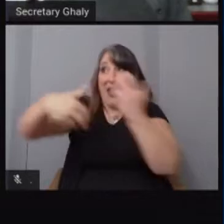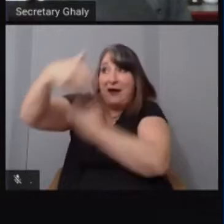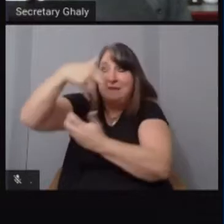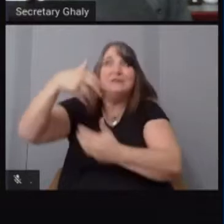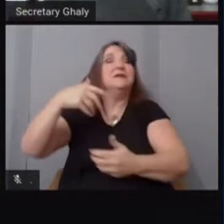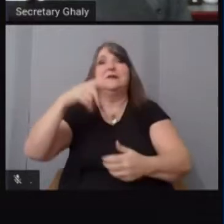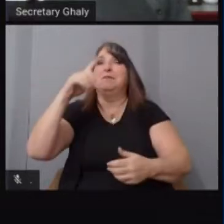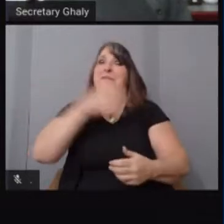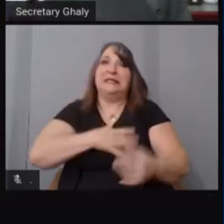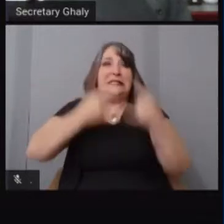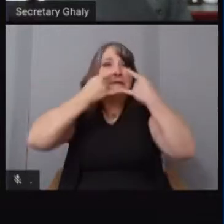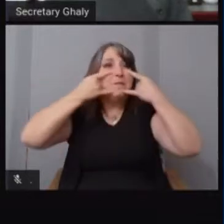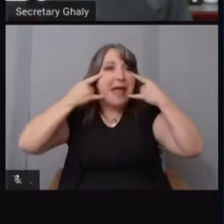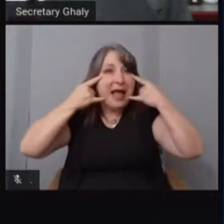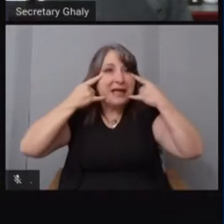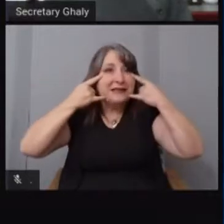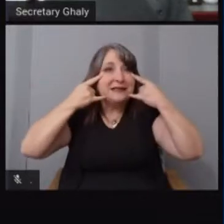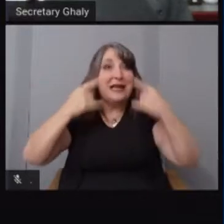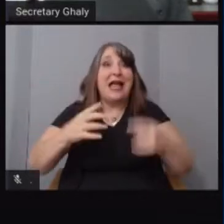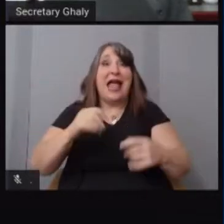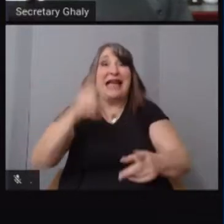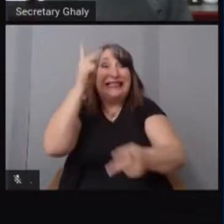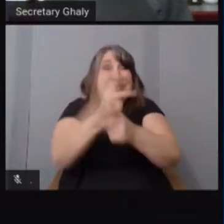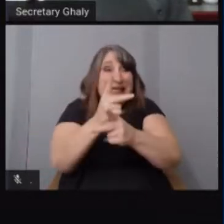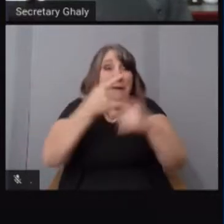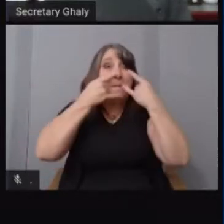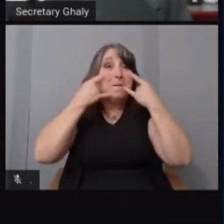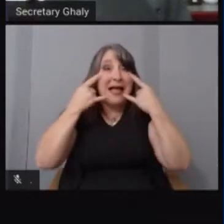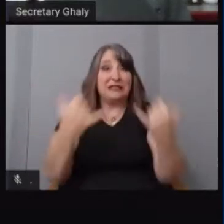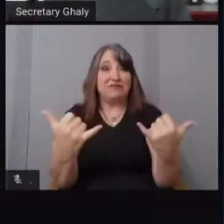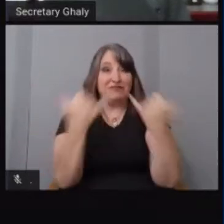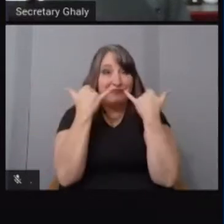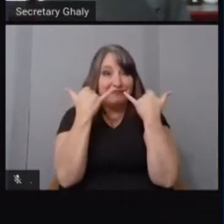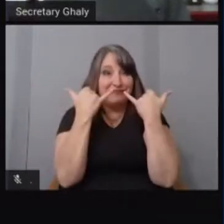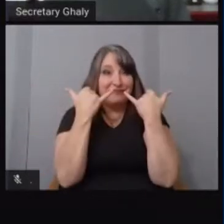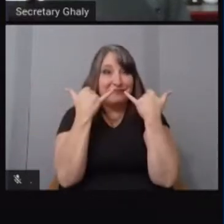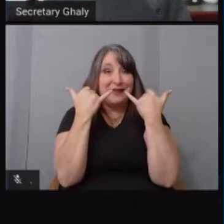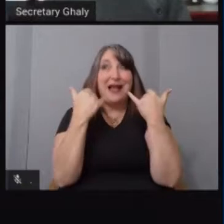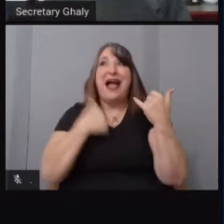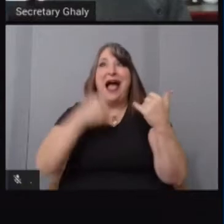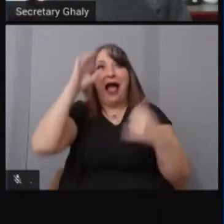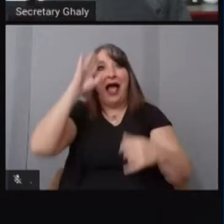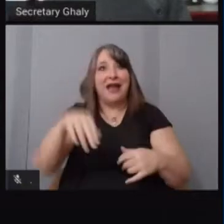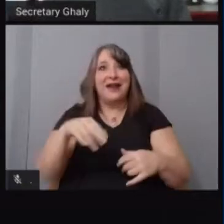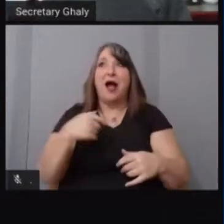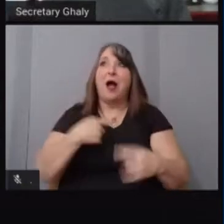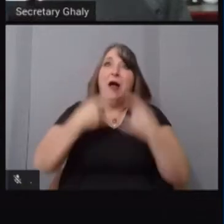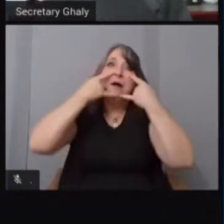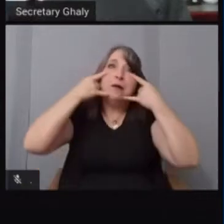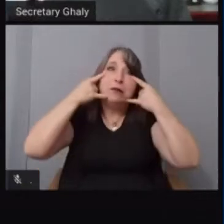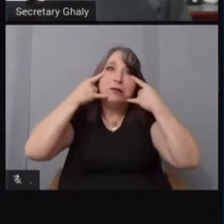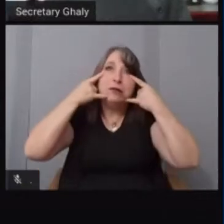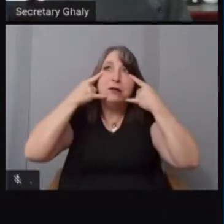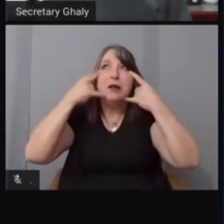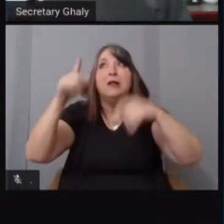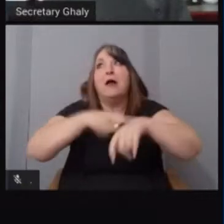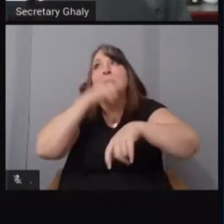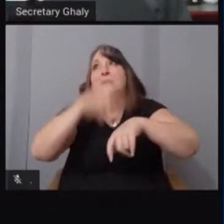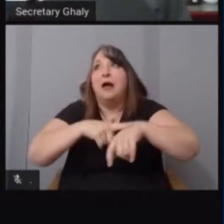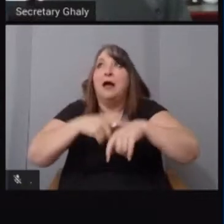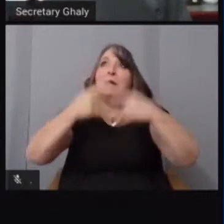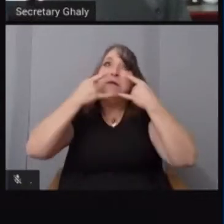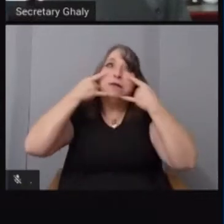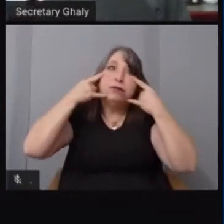you to keep your mask on as much of the time as possible. The urge to take it off towards the end of a gathering that